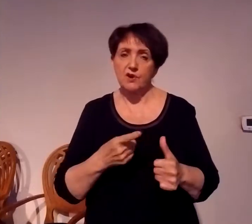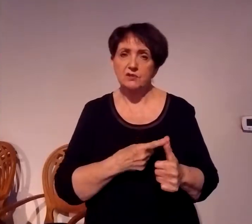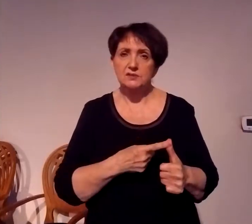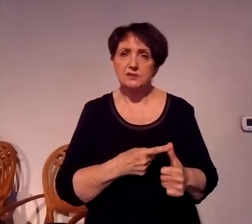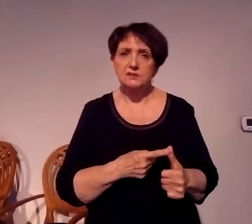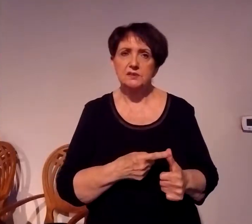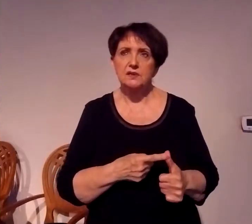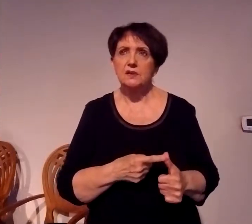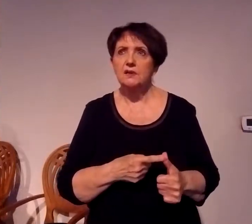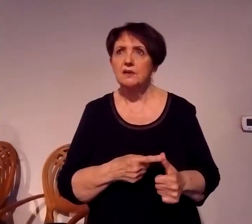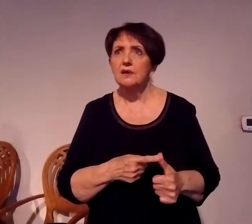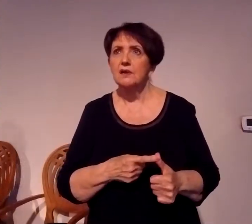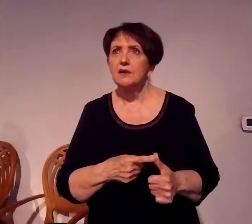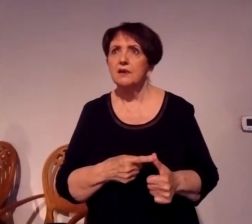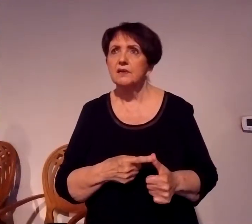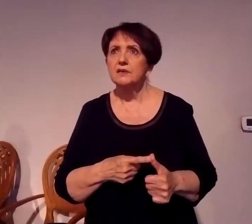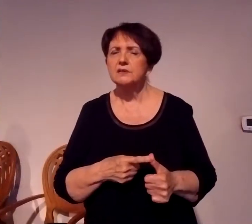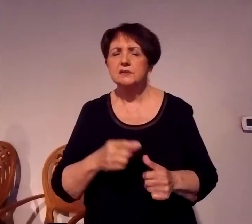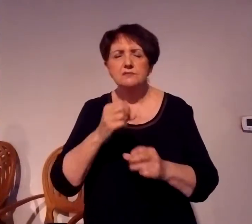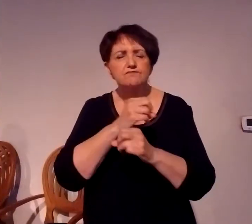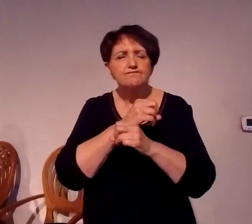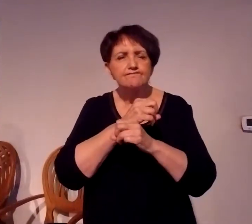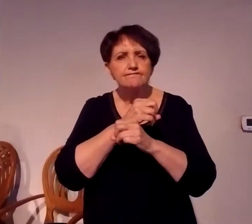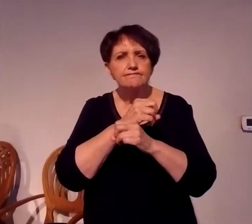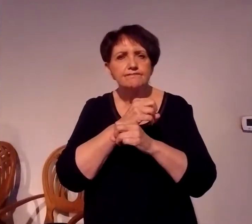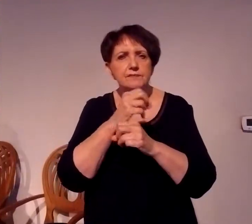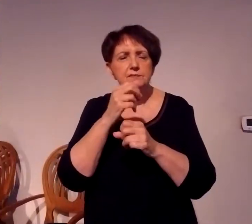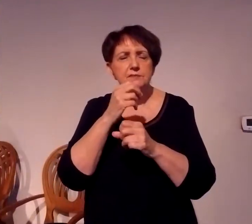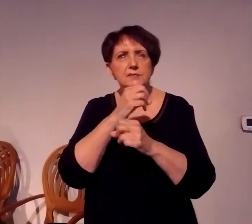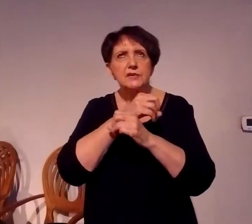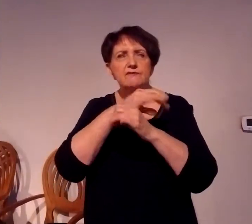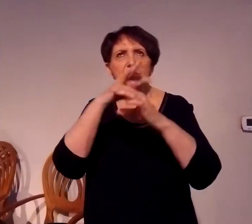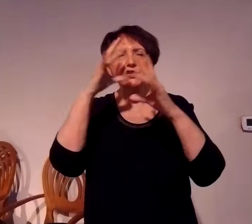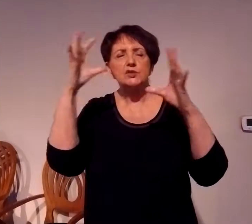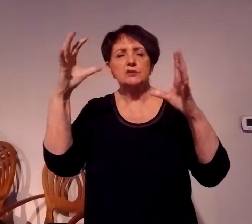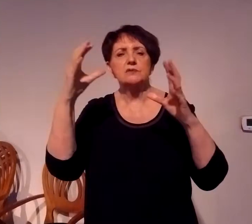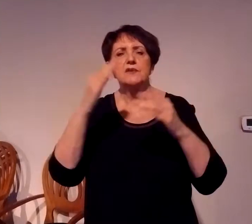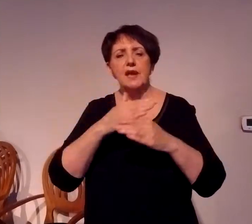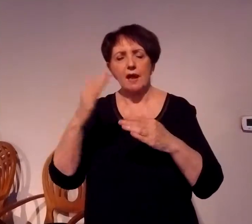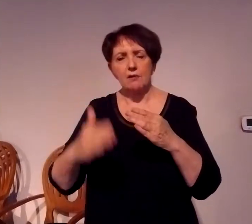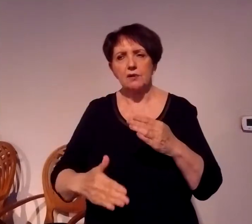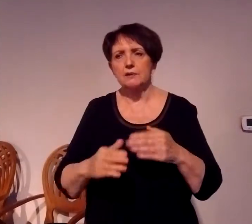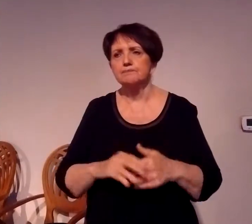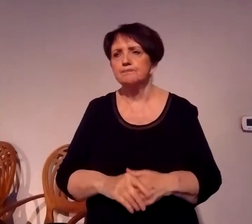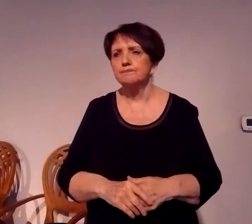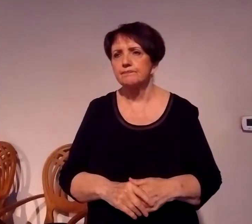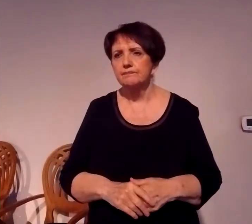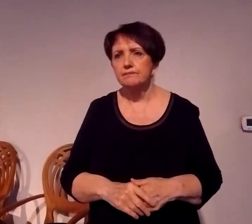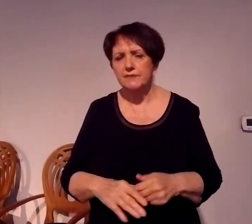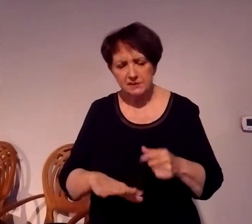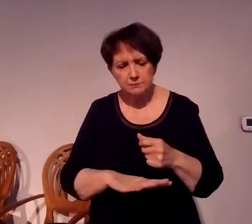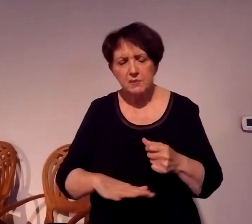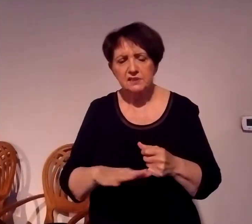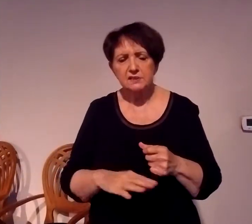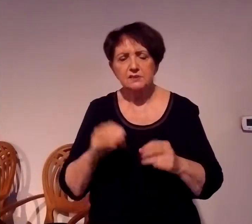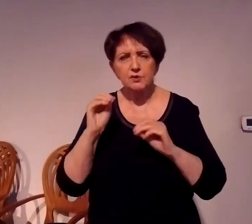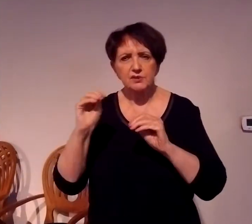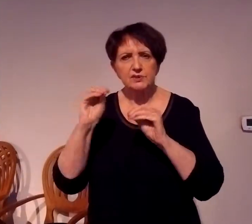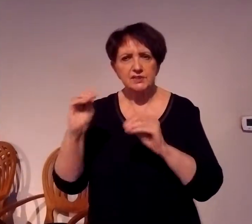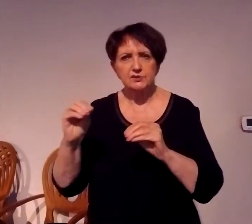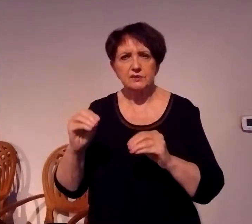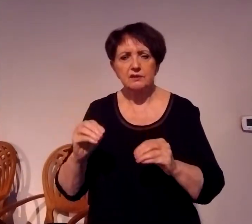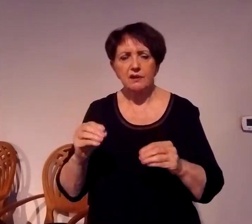is envision the outcome. Isn't this fundamental to our teaching? Envision the outcome. Focus on the